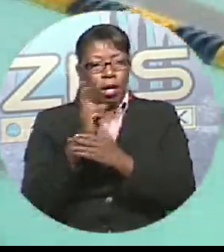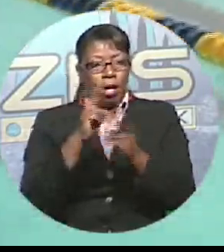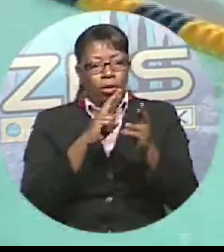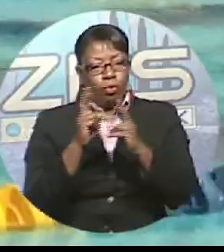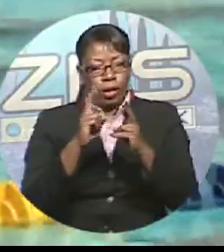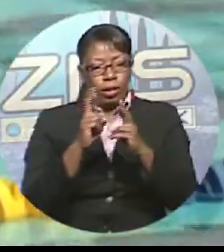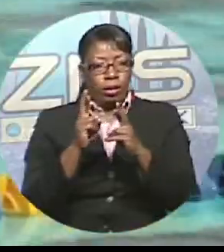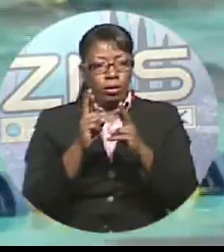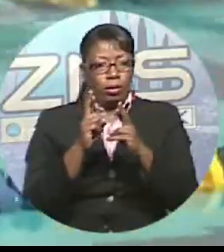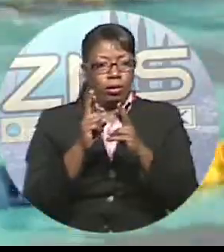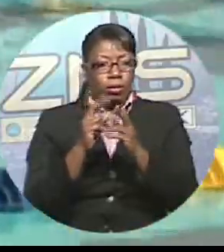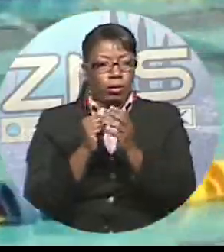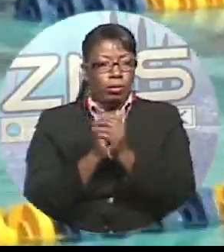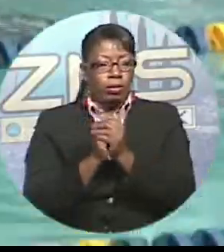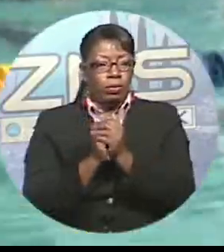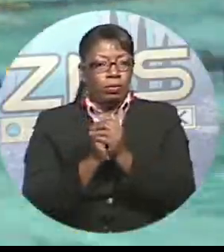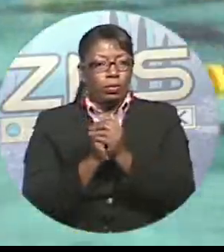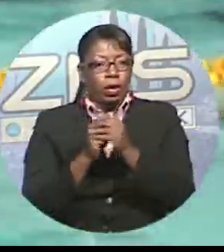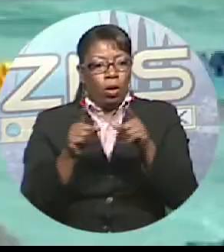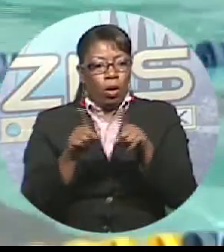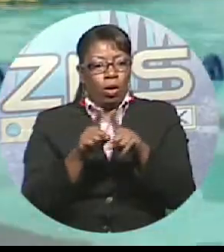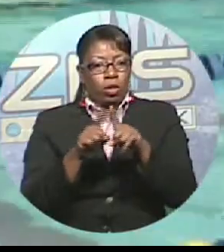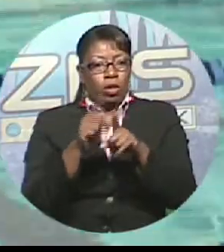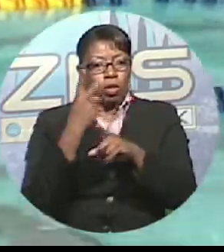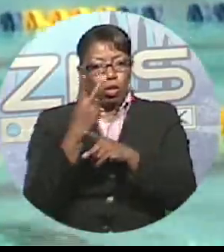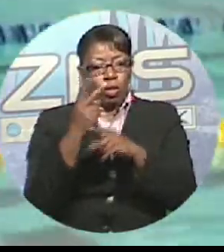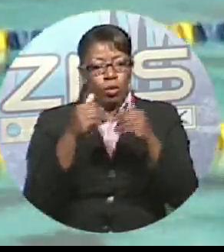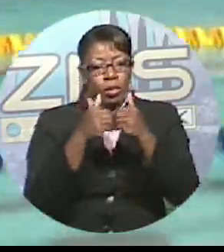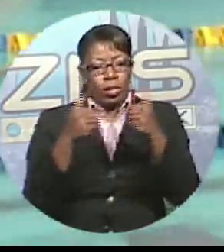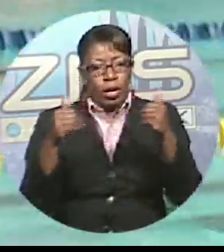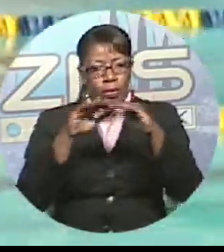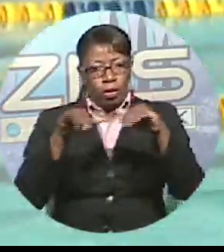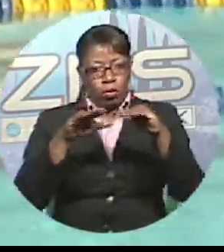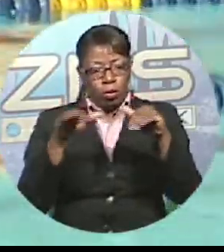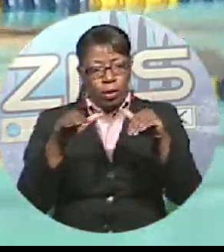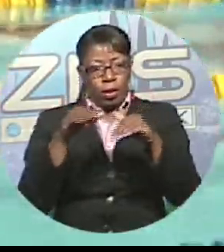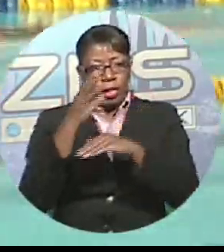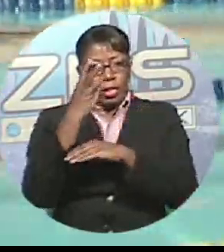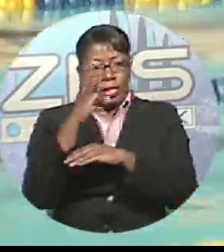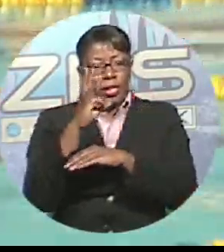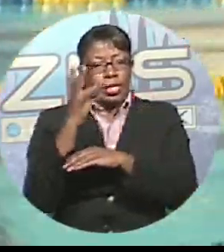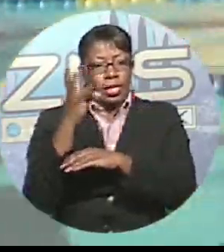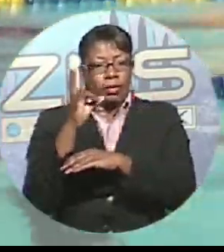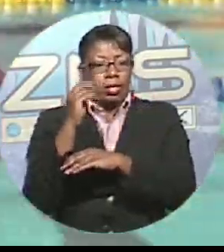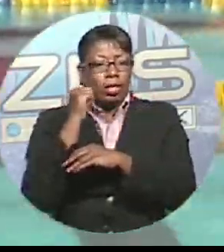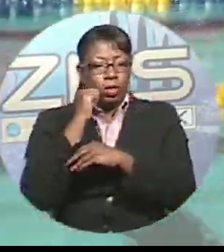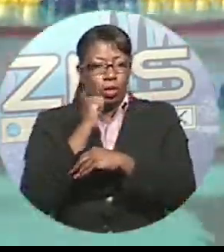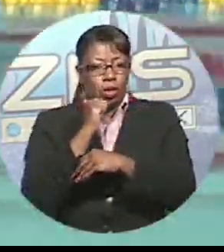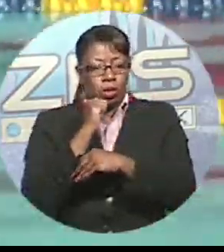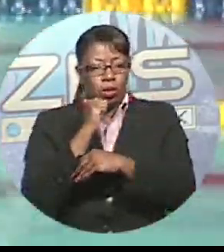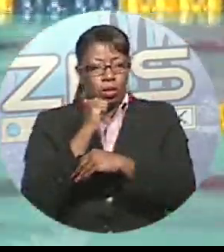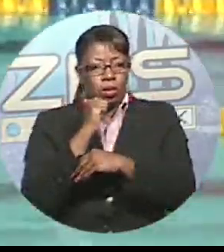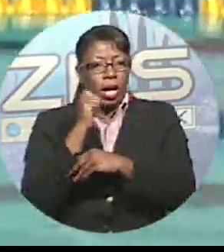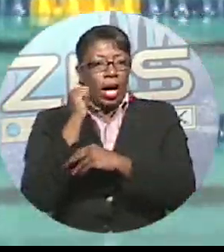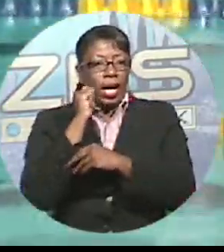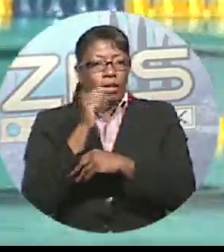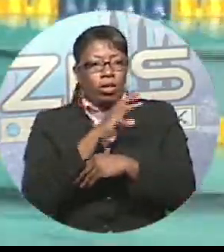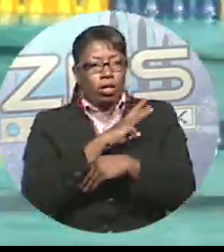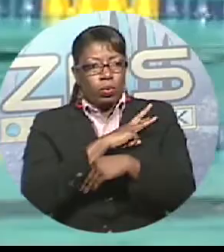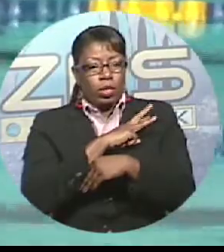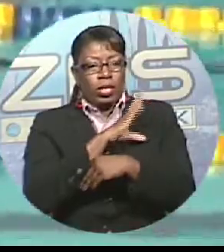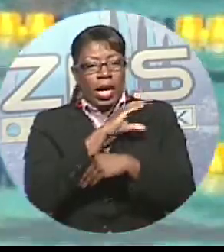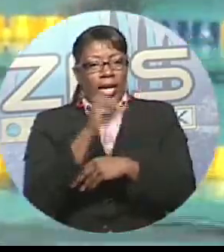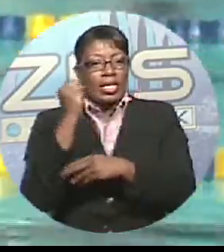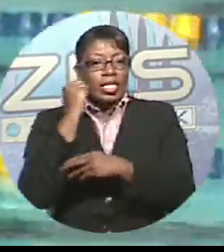as well. And then ironically, swimming in two separate heats in the 15 to 17 girls 100-meter fly, Andreas Weish and